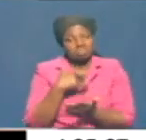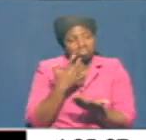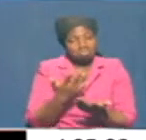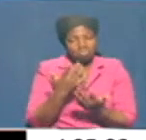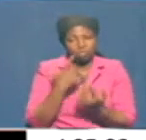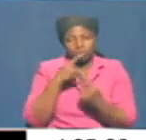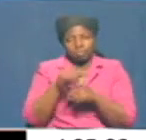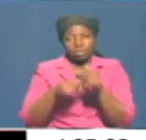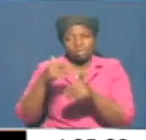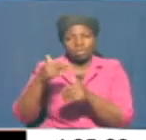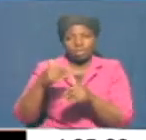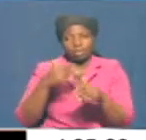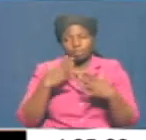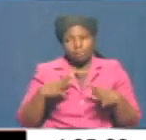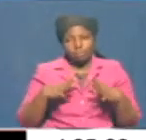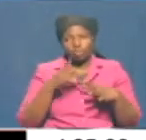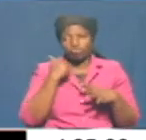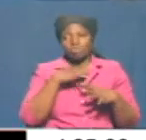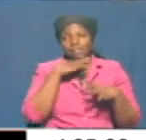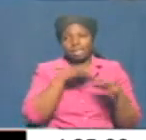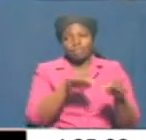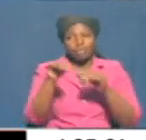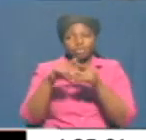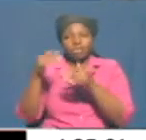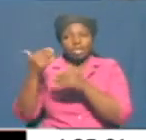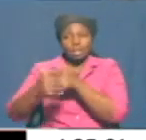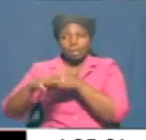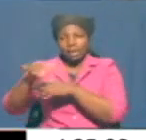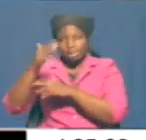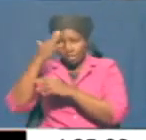morgue is filling up to capacity. Yusufa reporting for Lunchtime News.